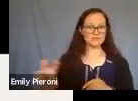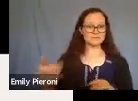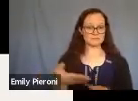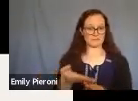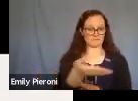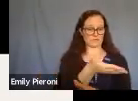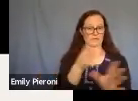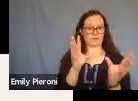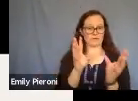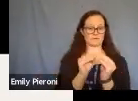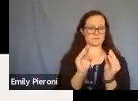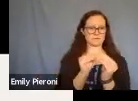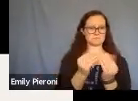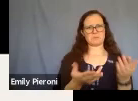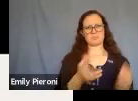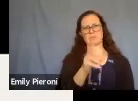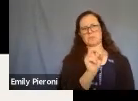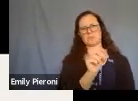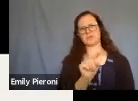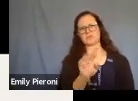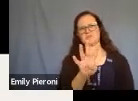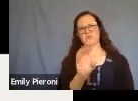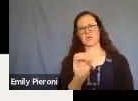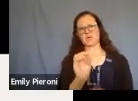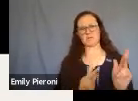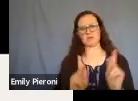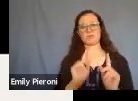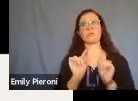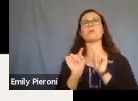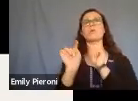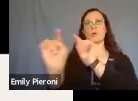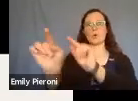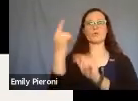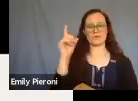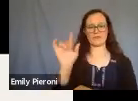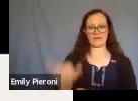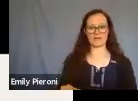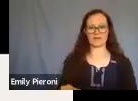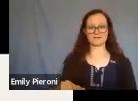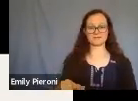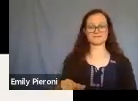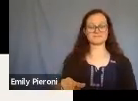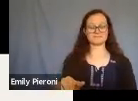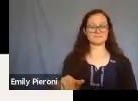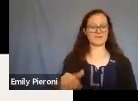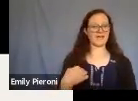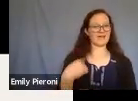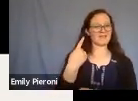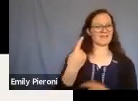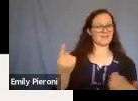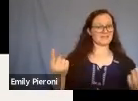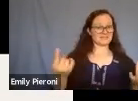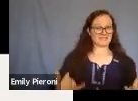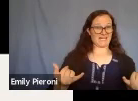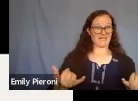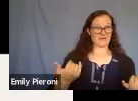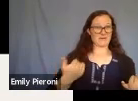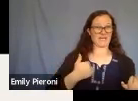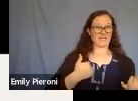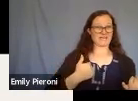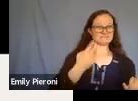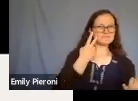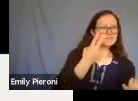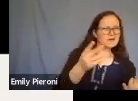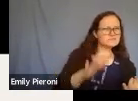anywhere from maybe 30 to 40 people, and I think at the most we had just under 100 attending this webinar